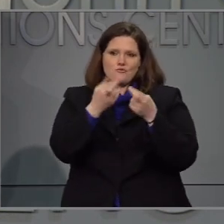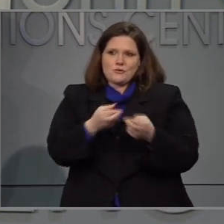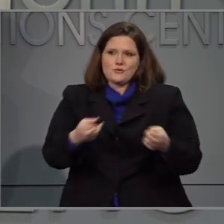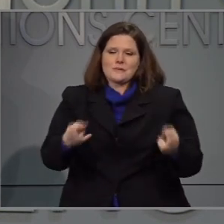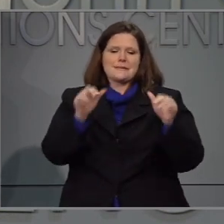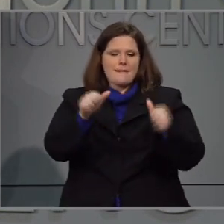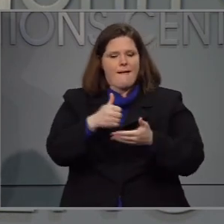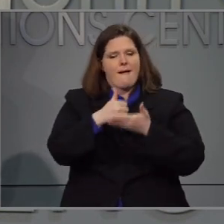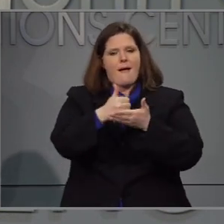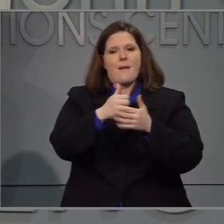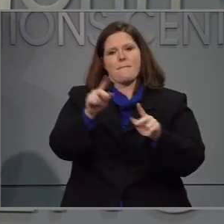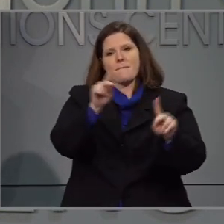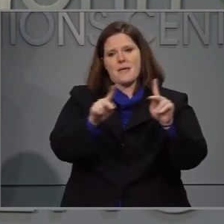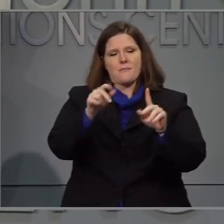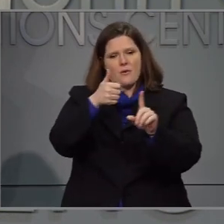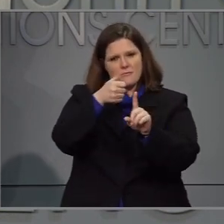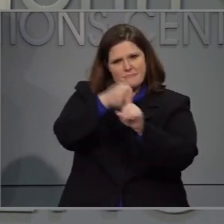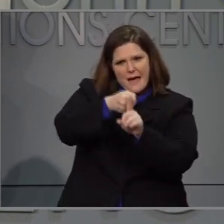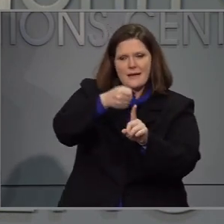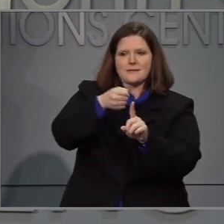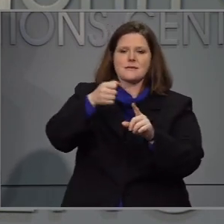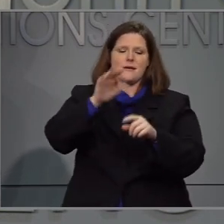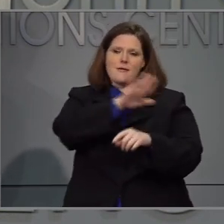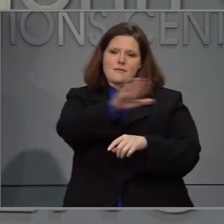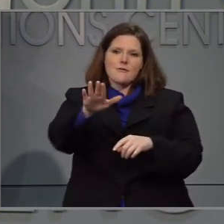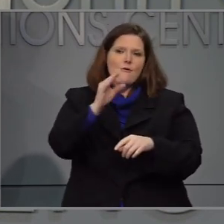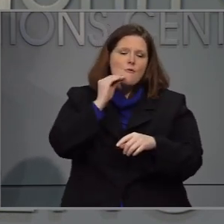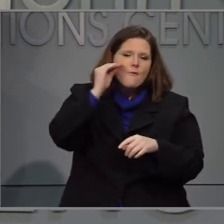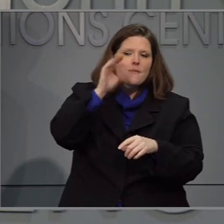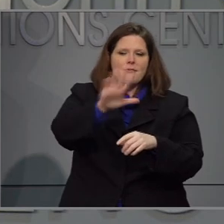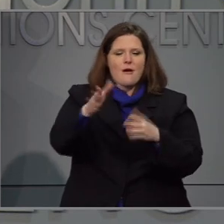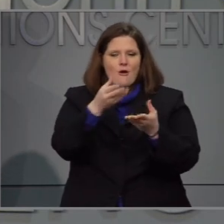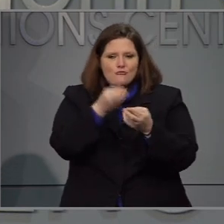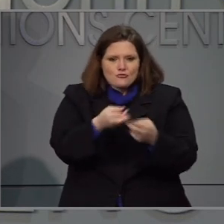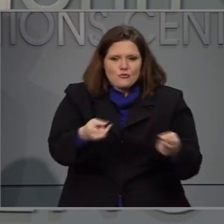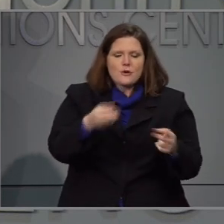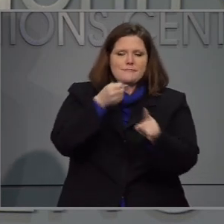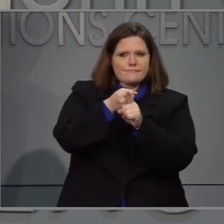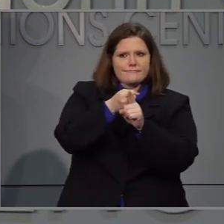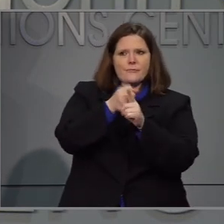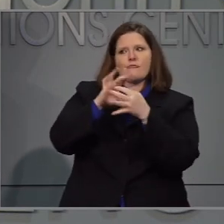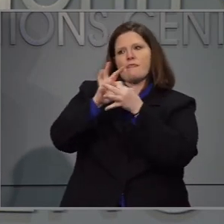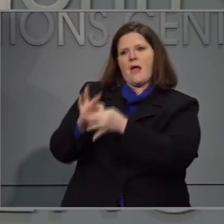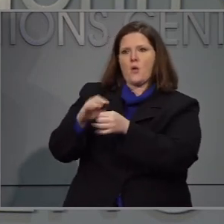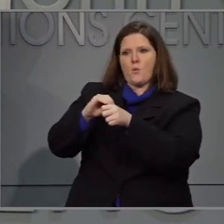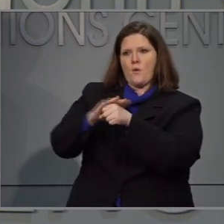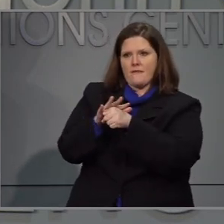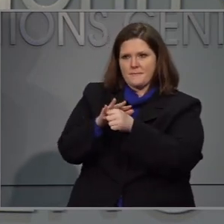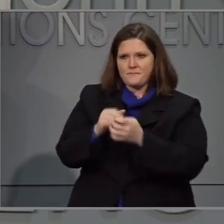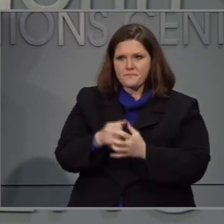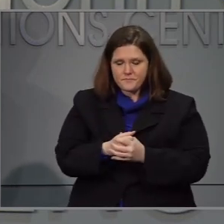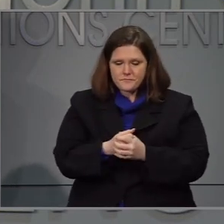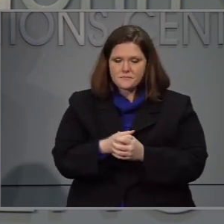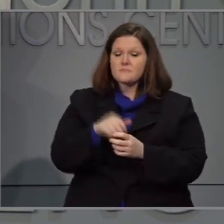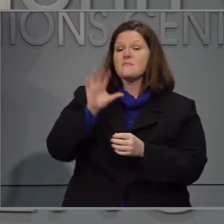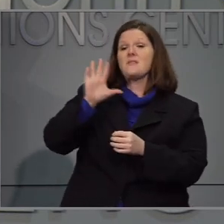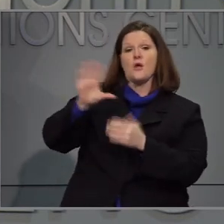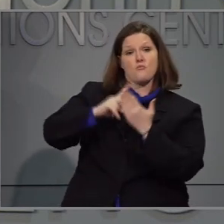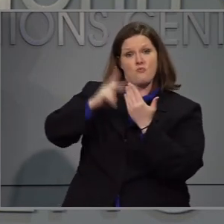communities affected by the COVID-19 pandemic. These programs can support recovery efforts for rural